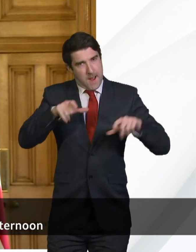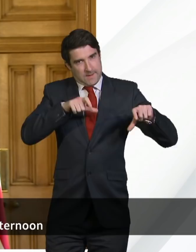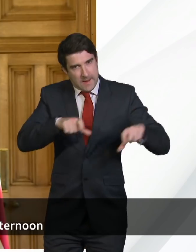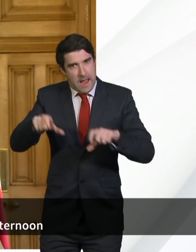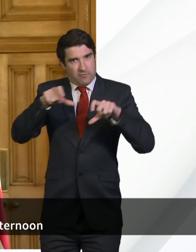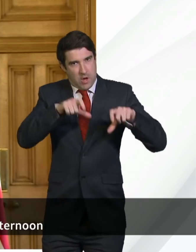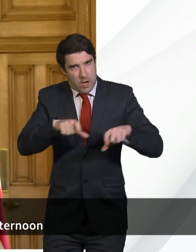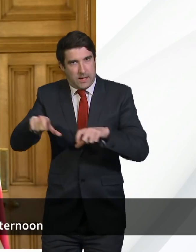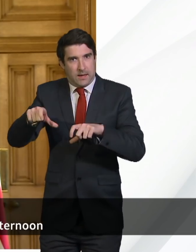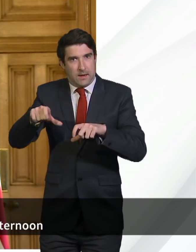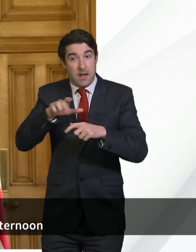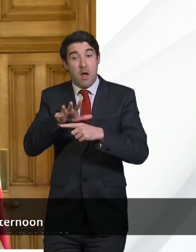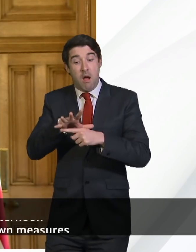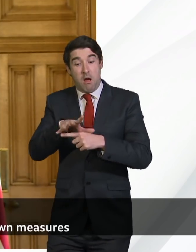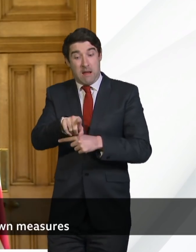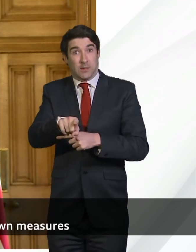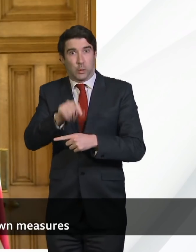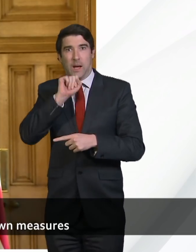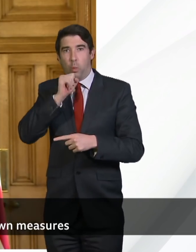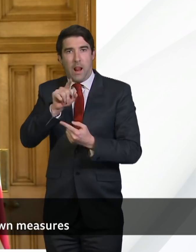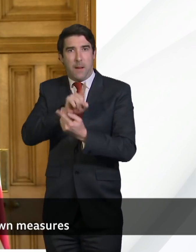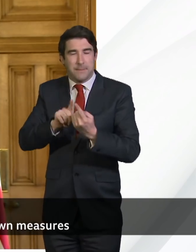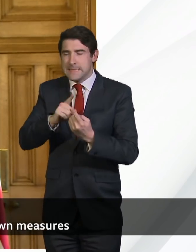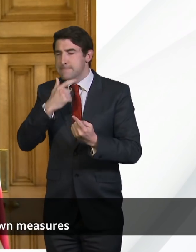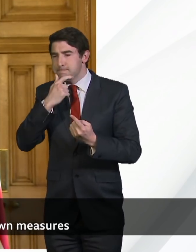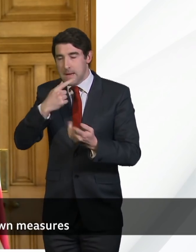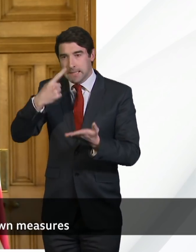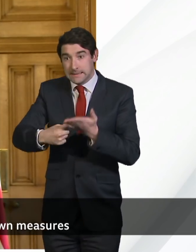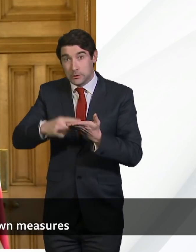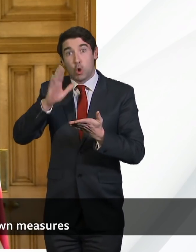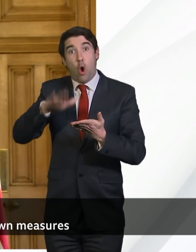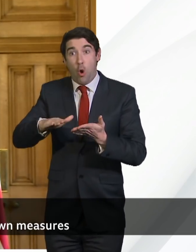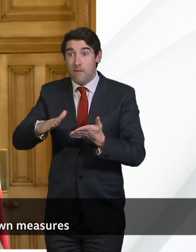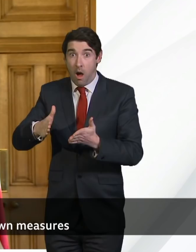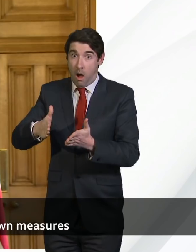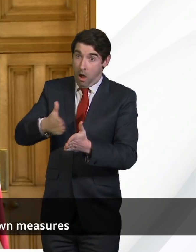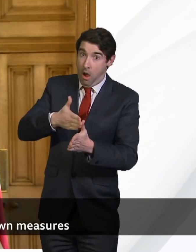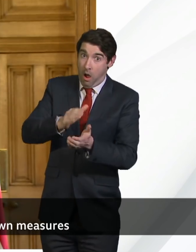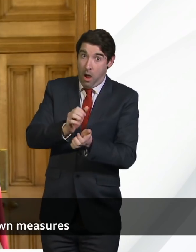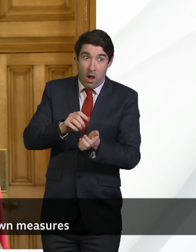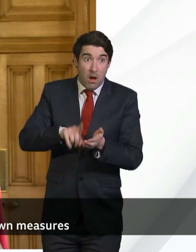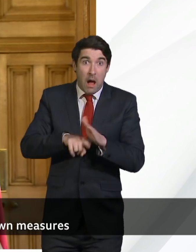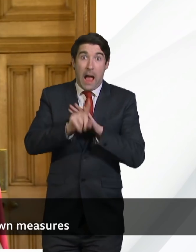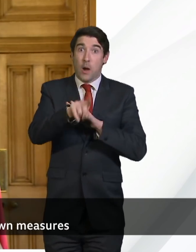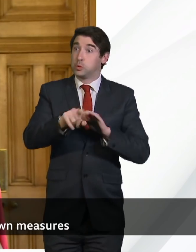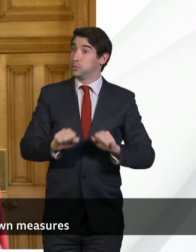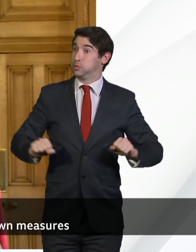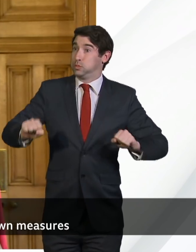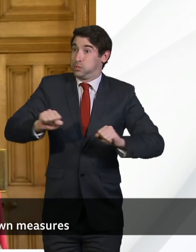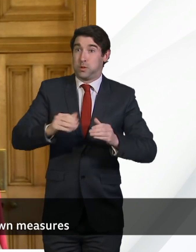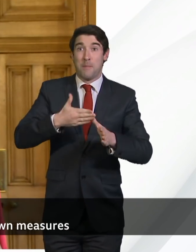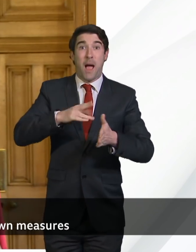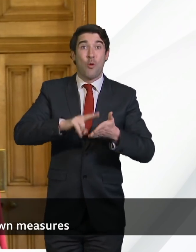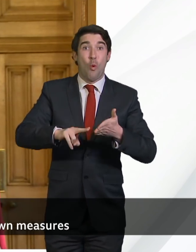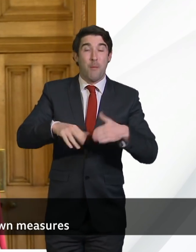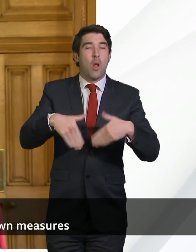review. As we've said on many occasions now, we'll be guided by the science at all times. So we